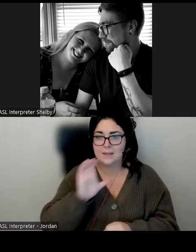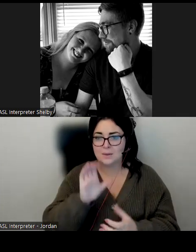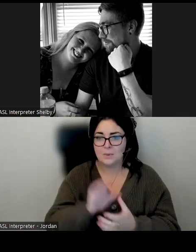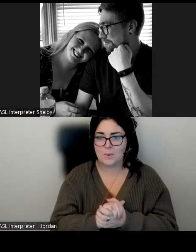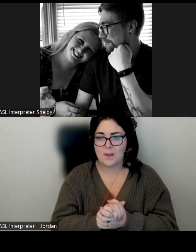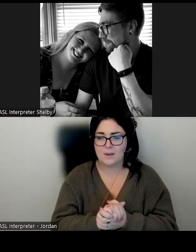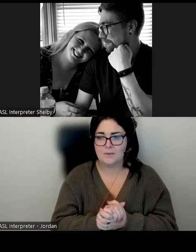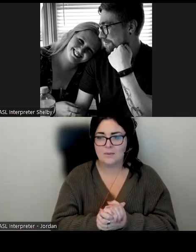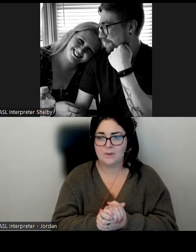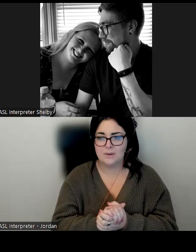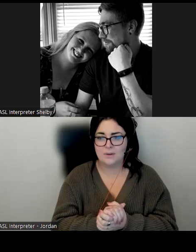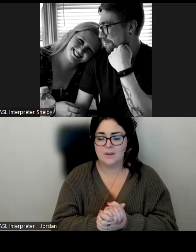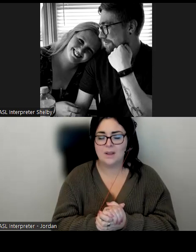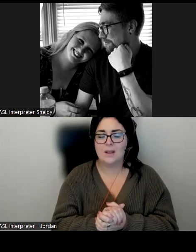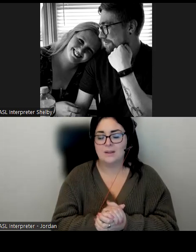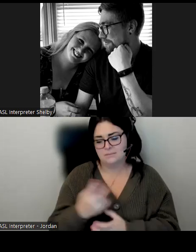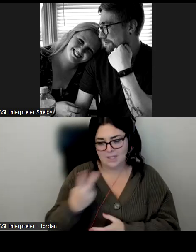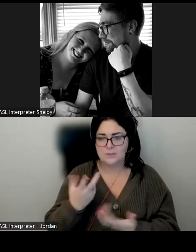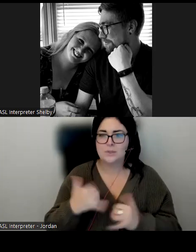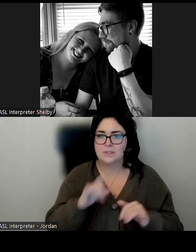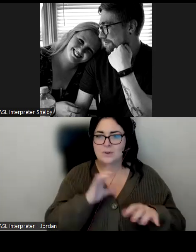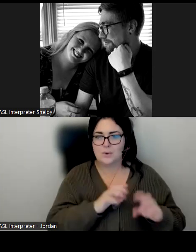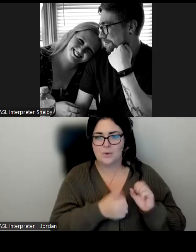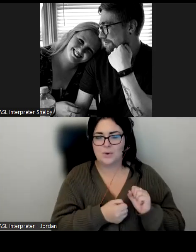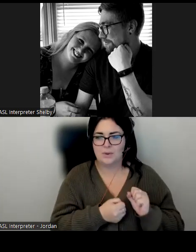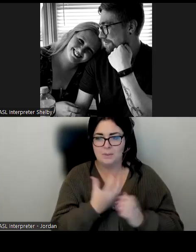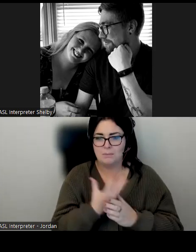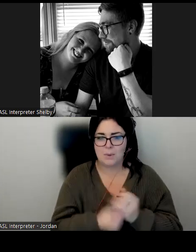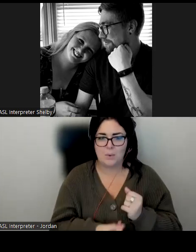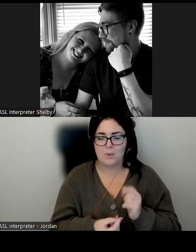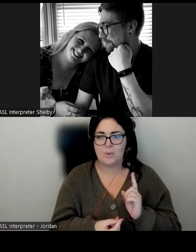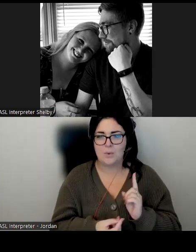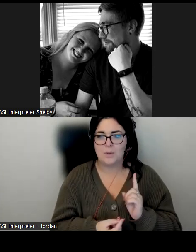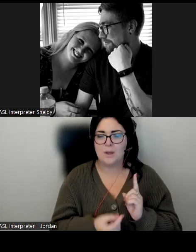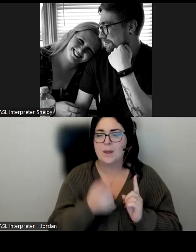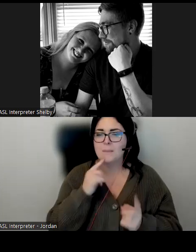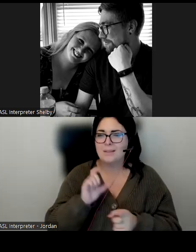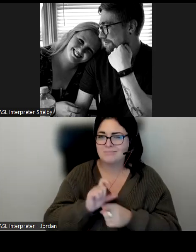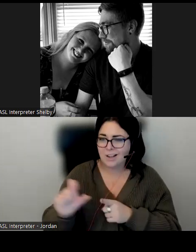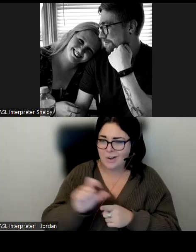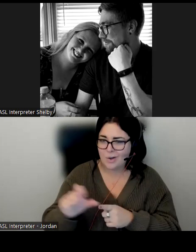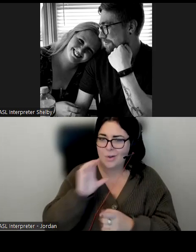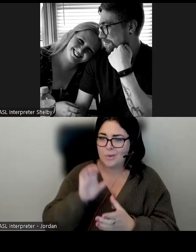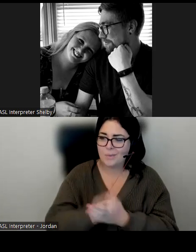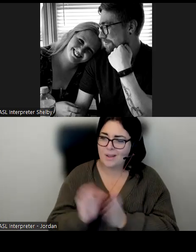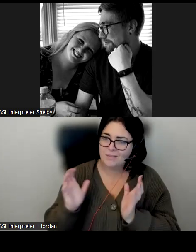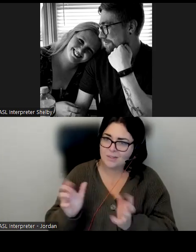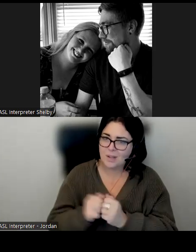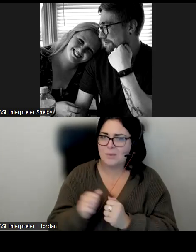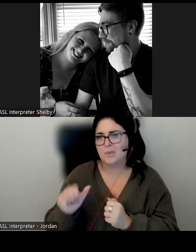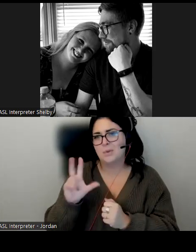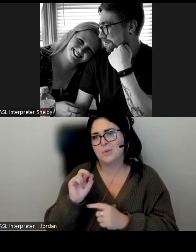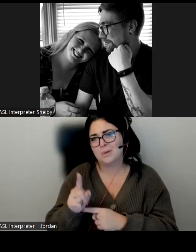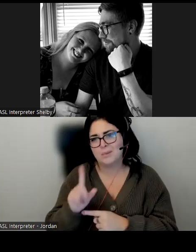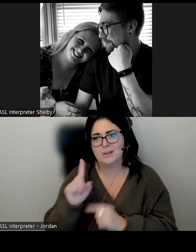both of us are still so grieving. But when I reached out to her a lot of times and I chatted with her a half an